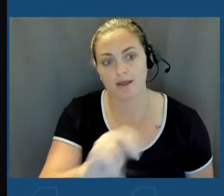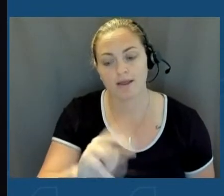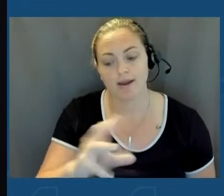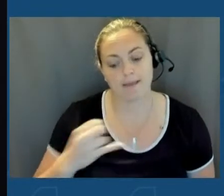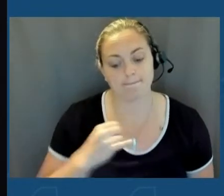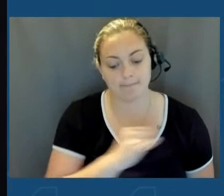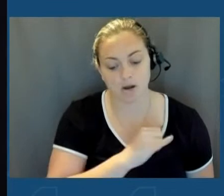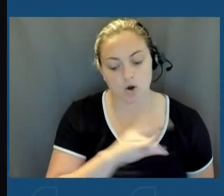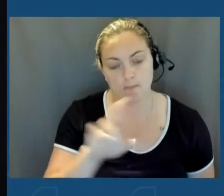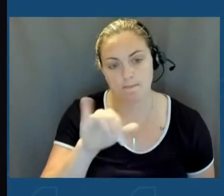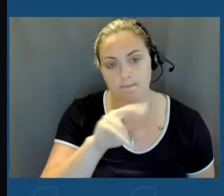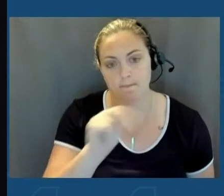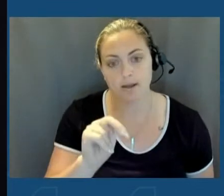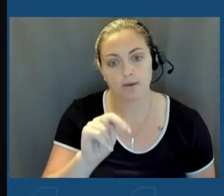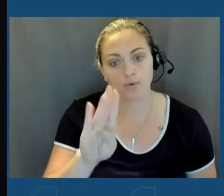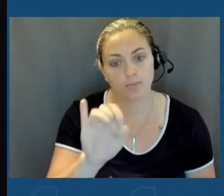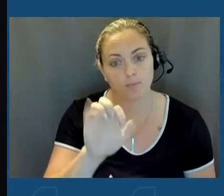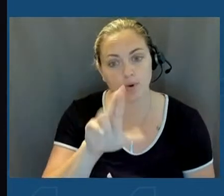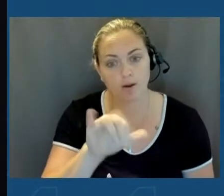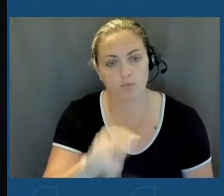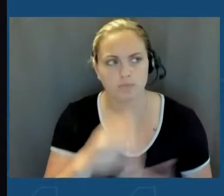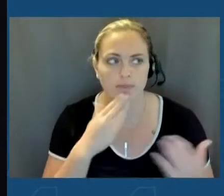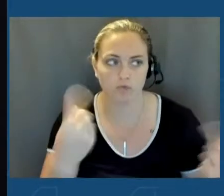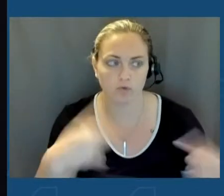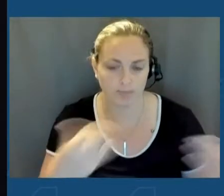you. Thank you for coming here today.